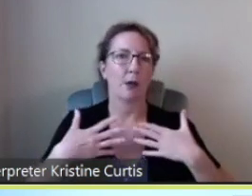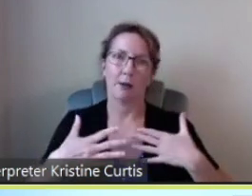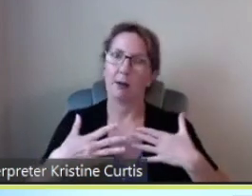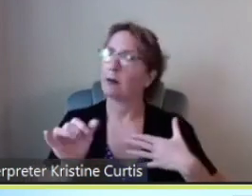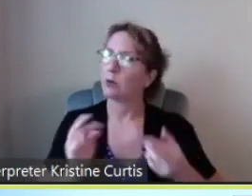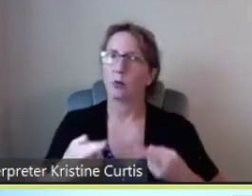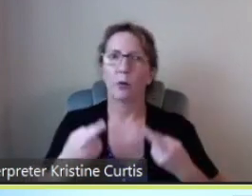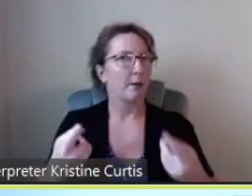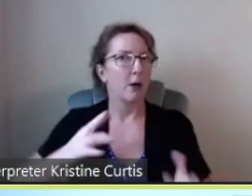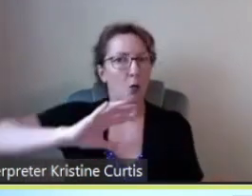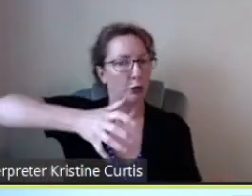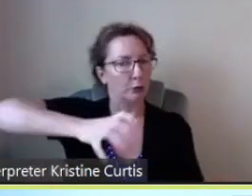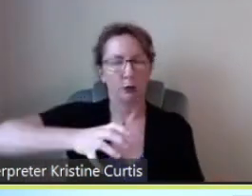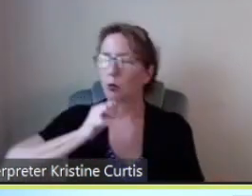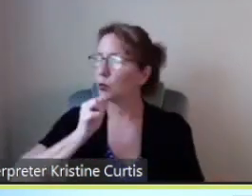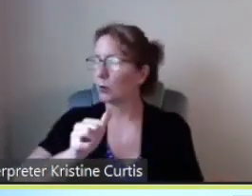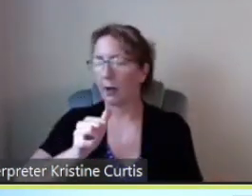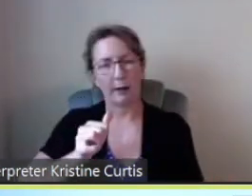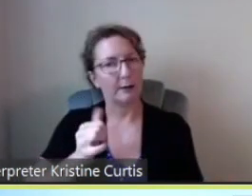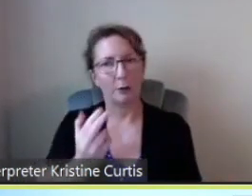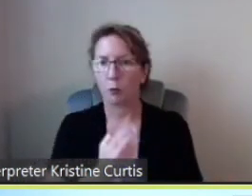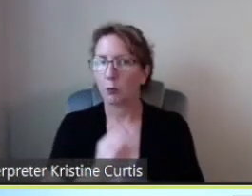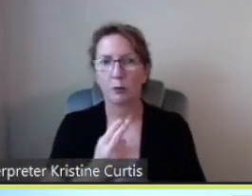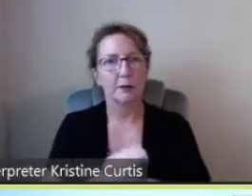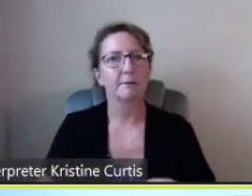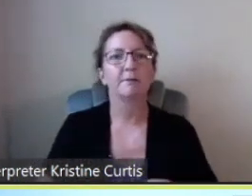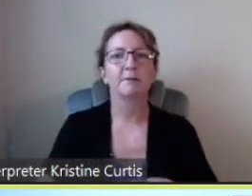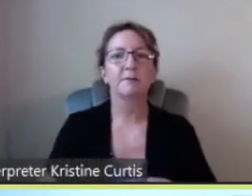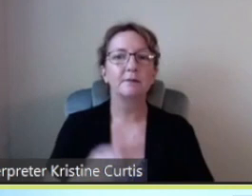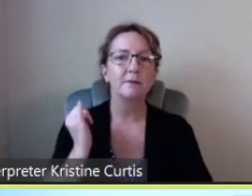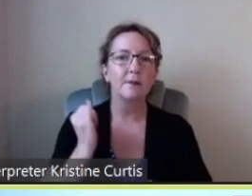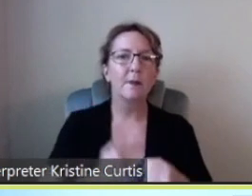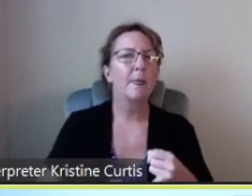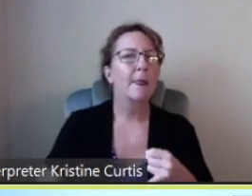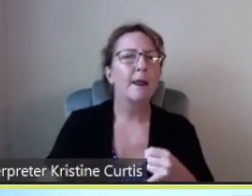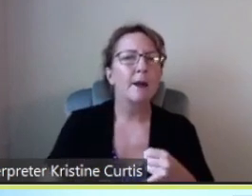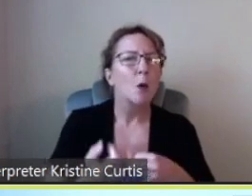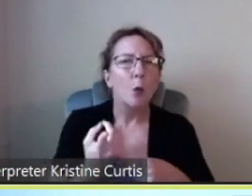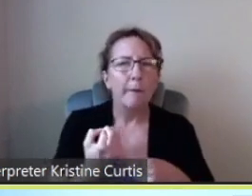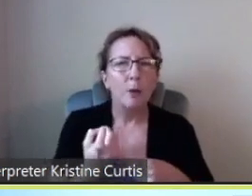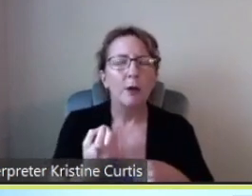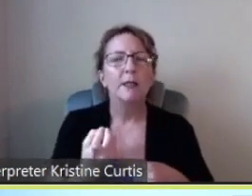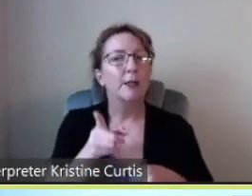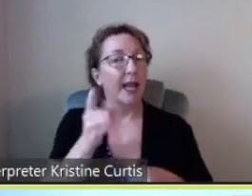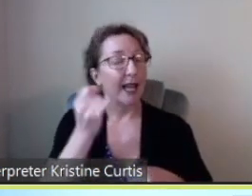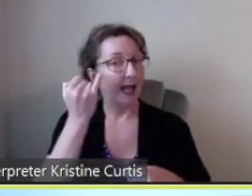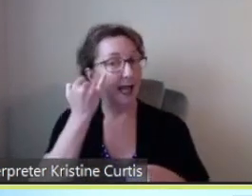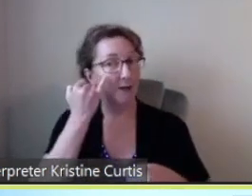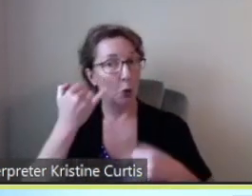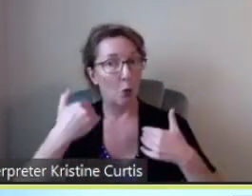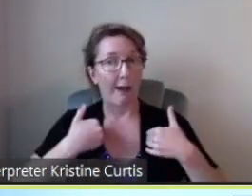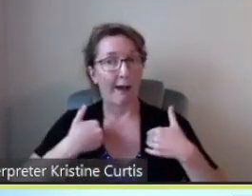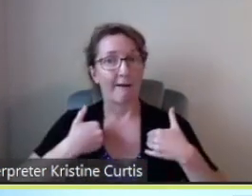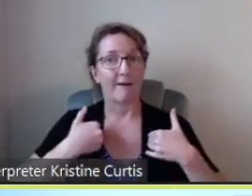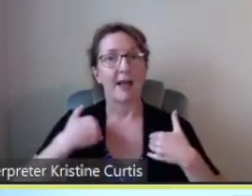masks. So finally, just one slide before. So by the way, if you wear a face shield when you go